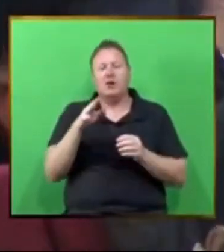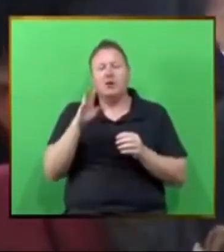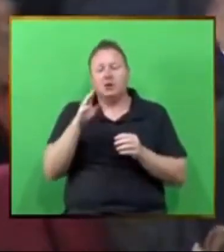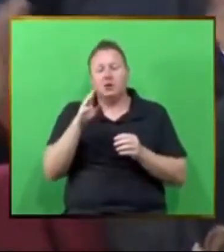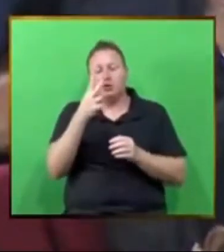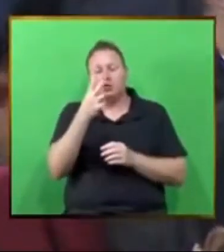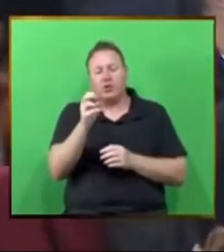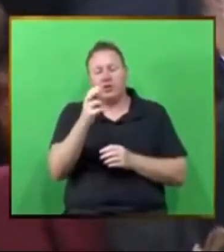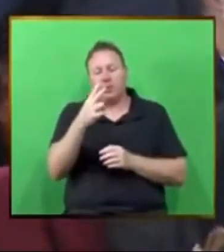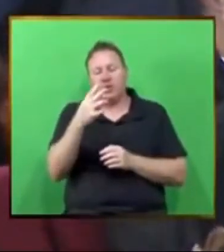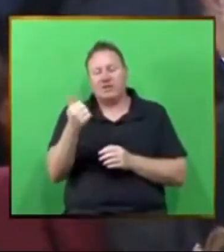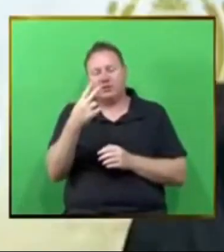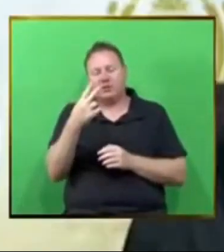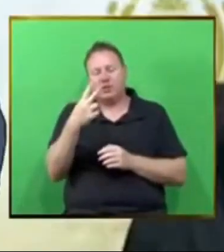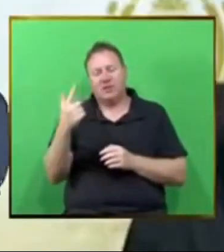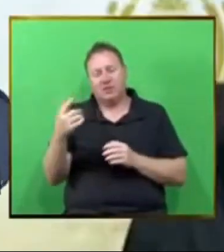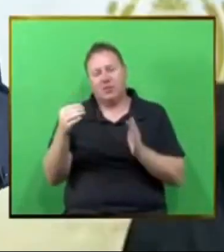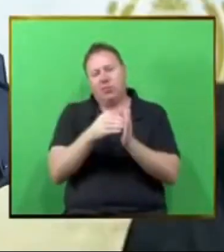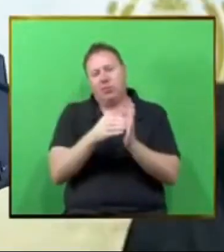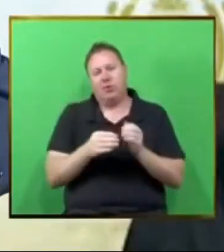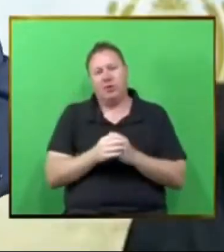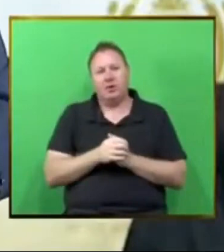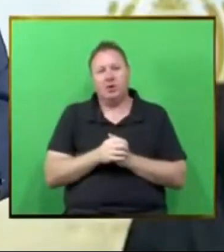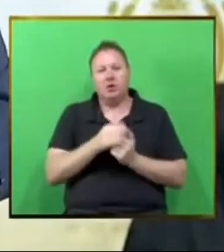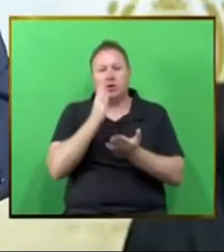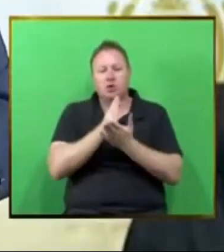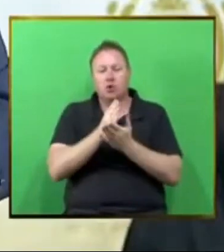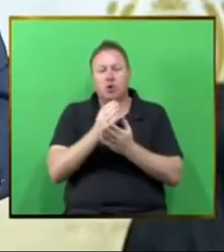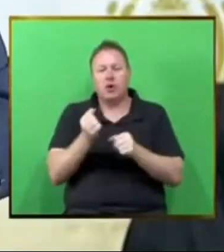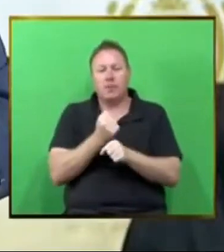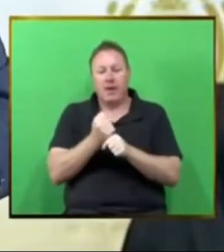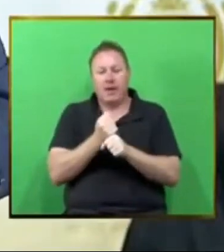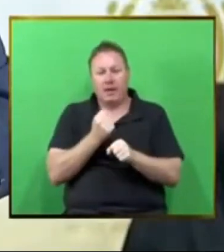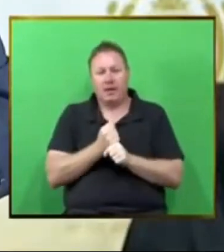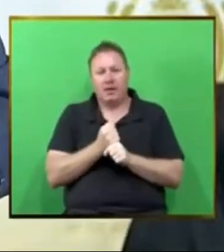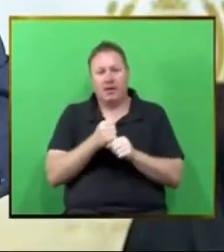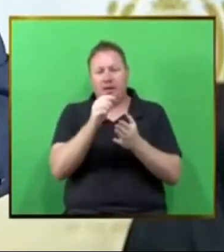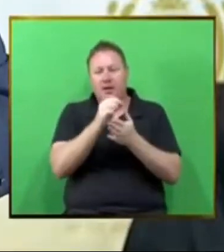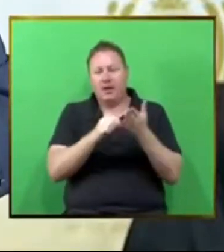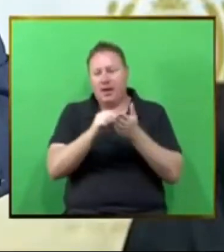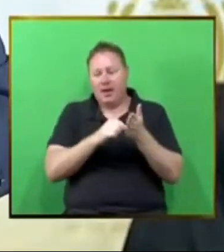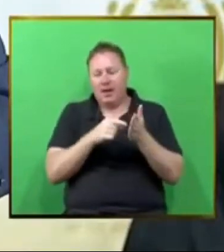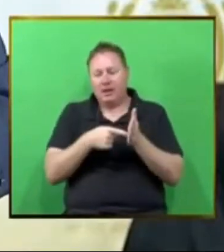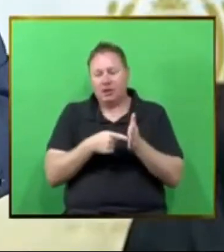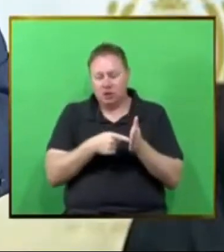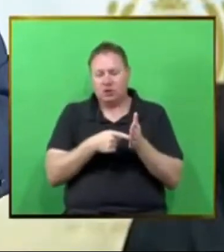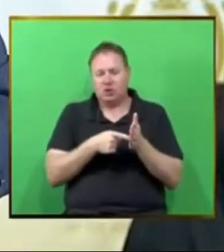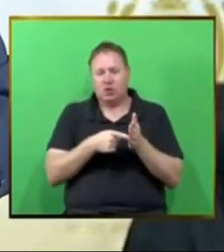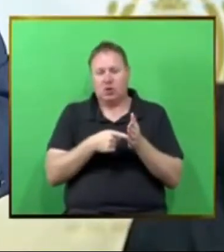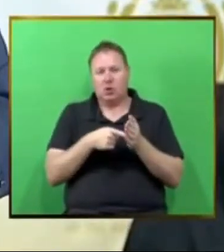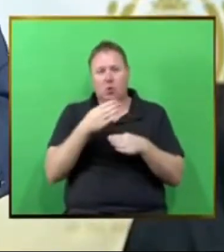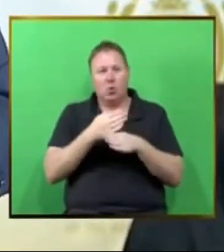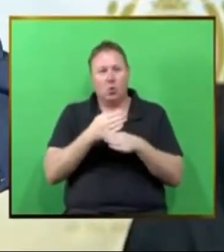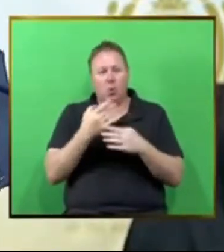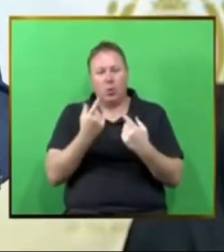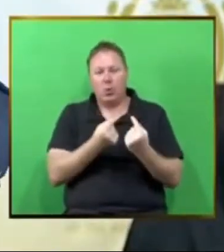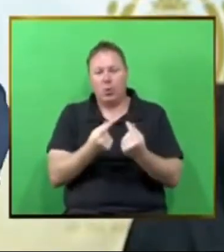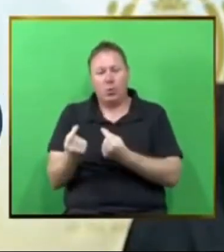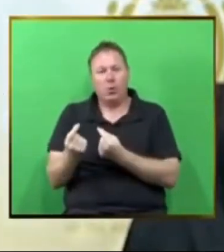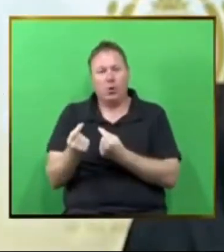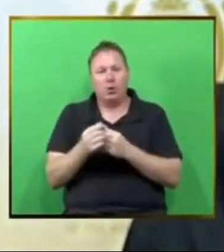effective discharge of office duties during elections and its other responsibility beyond the polls,